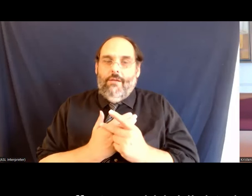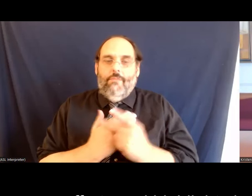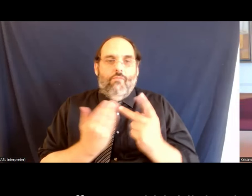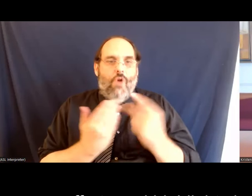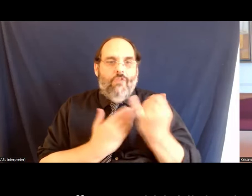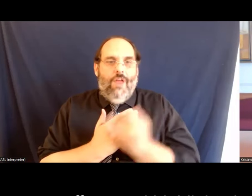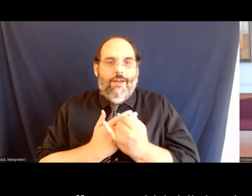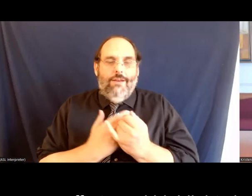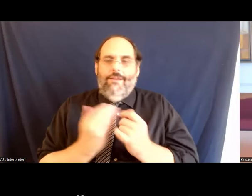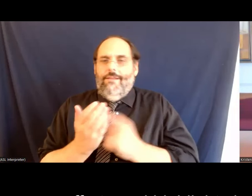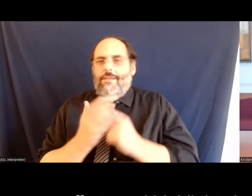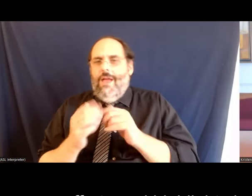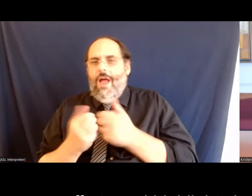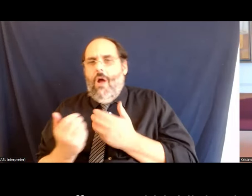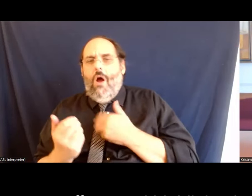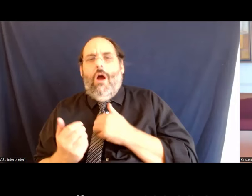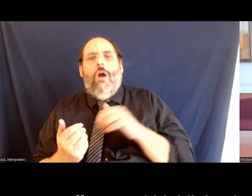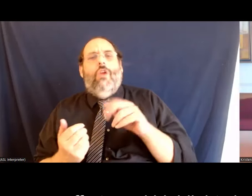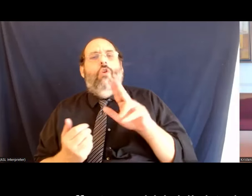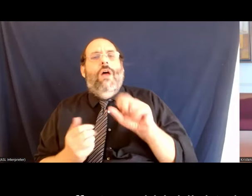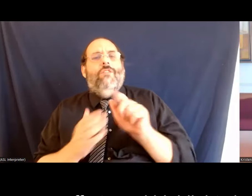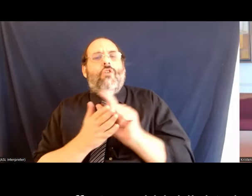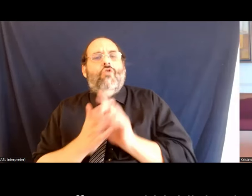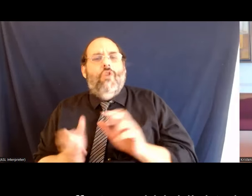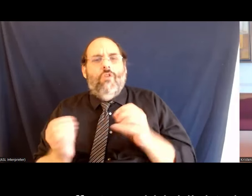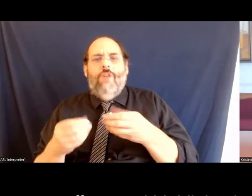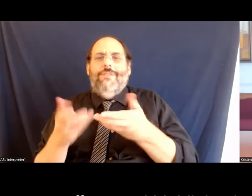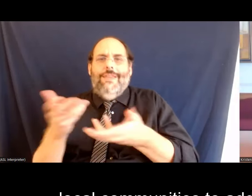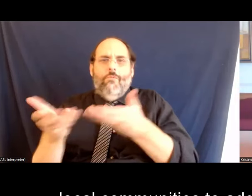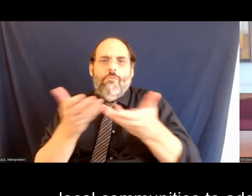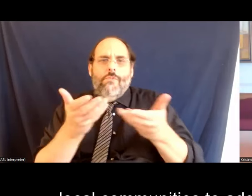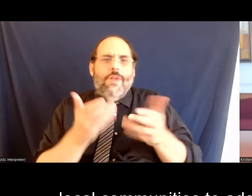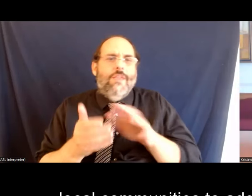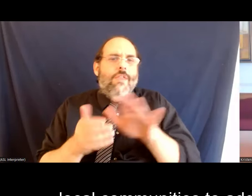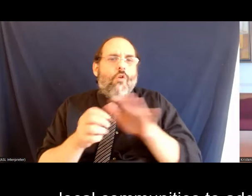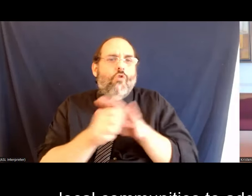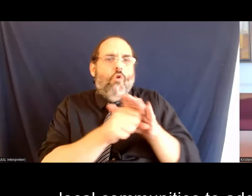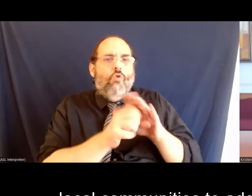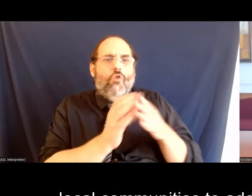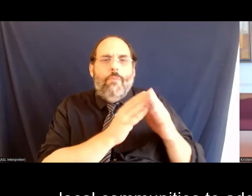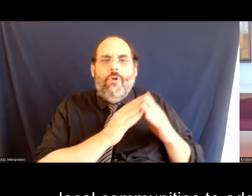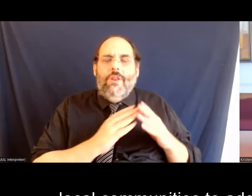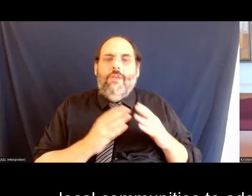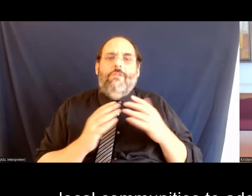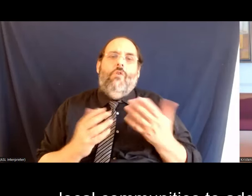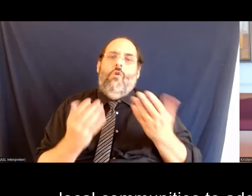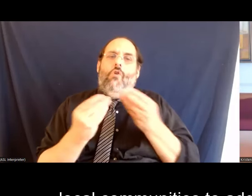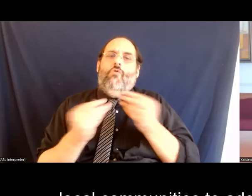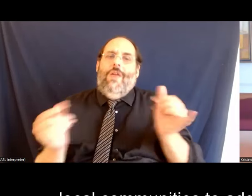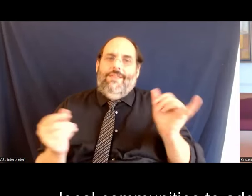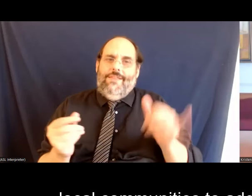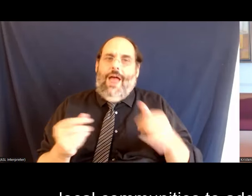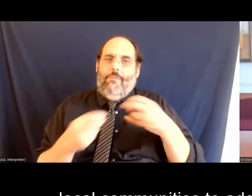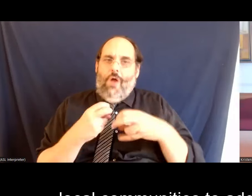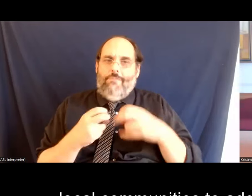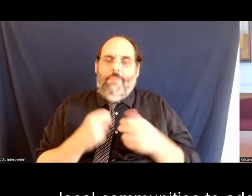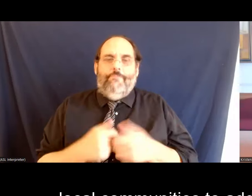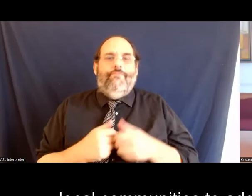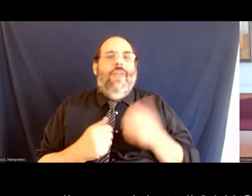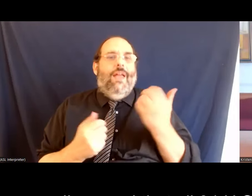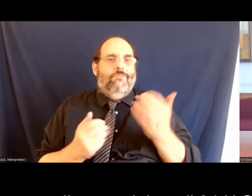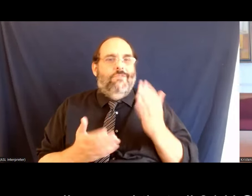our U.S. Attorney's offices are continuing to work in their local communities to address hate crimes and